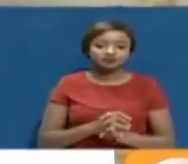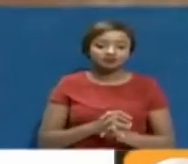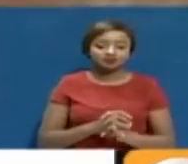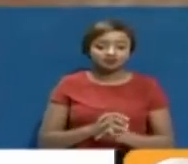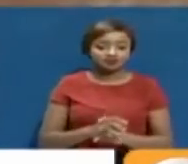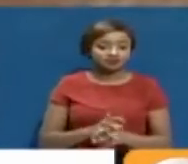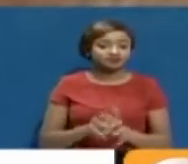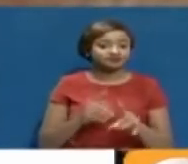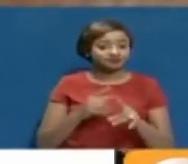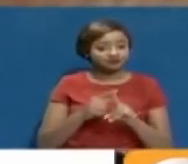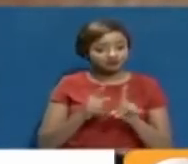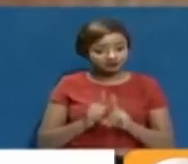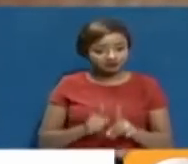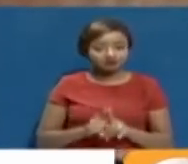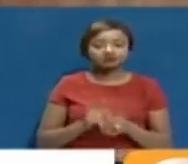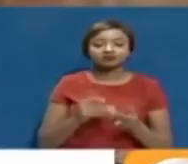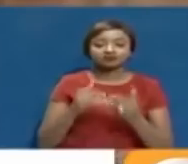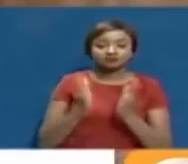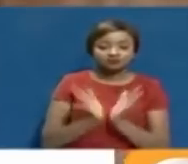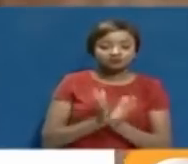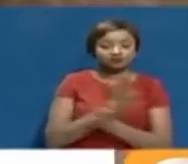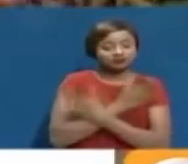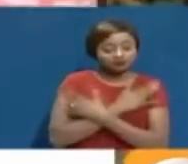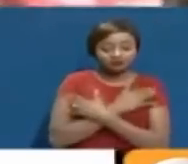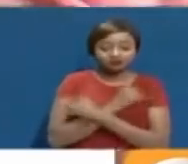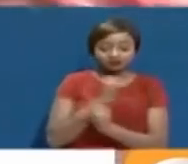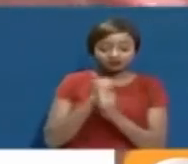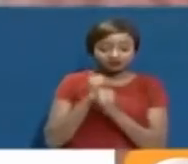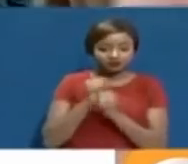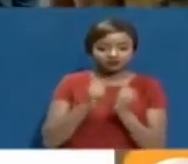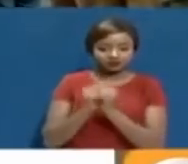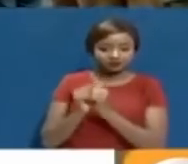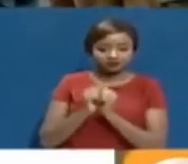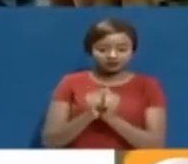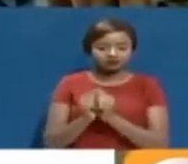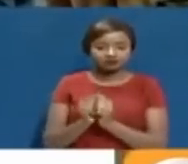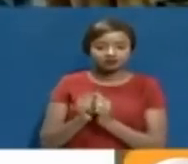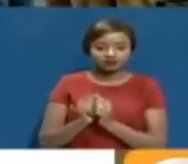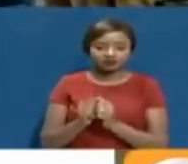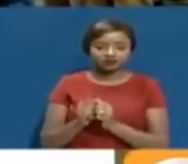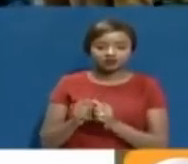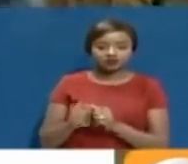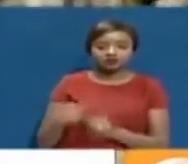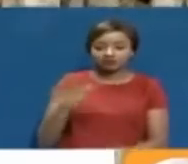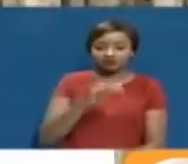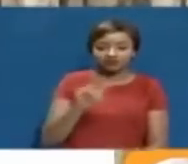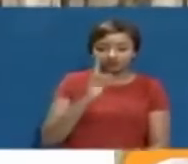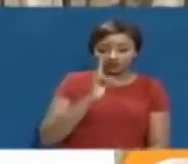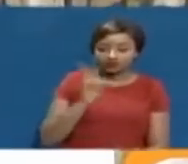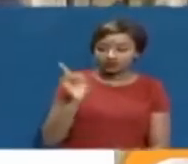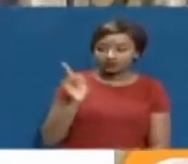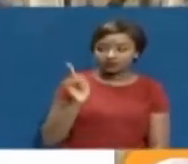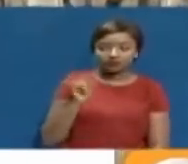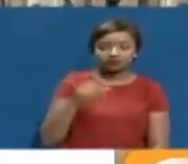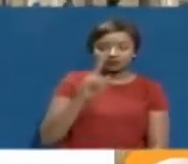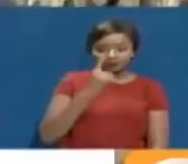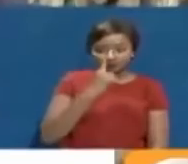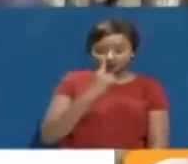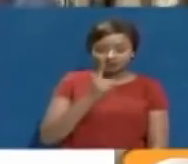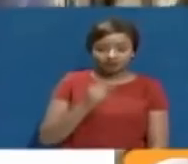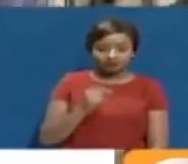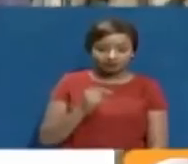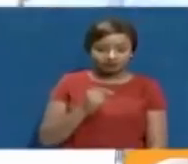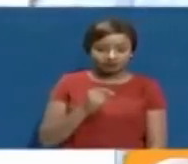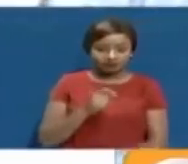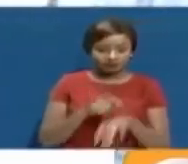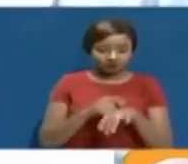Earlier in the day, family, friends and colleagues of the late legislator gathered at this riverside home in Nairobi after the body left Aga